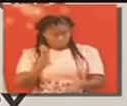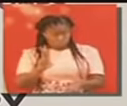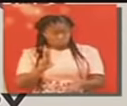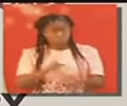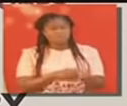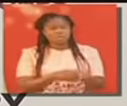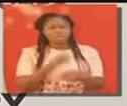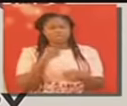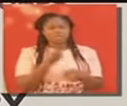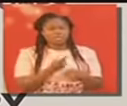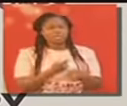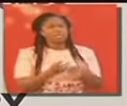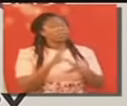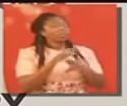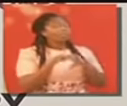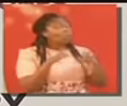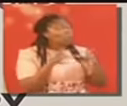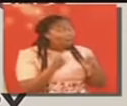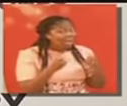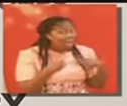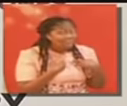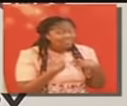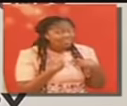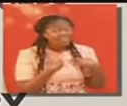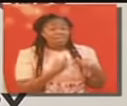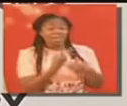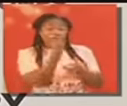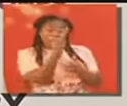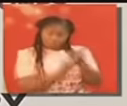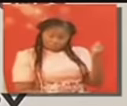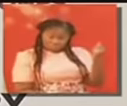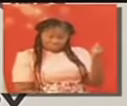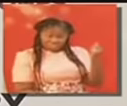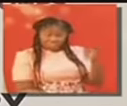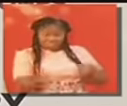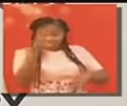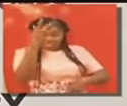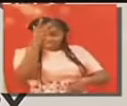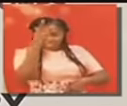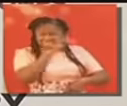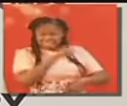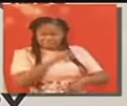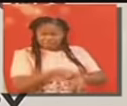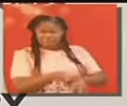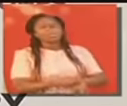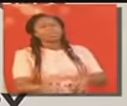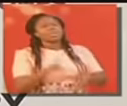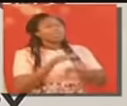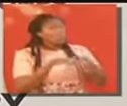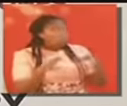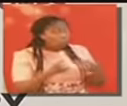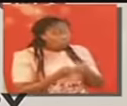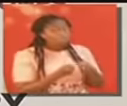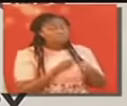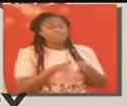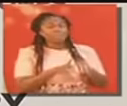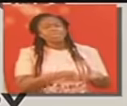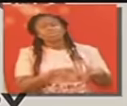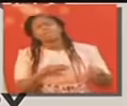We are trying to avoid a twindemic in both deaths due to COVID and seasonal